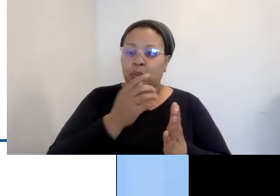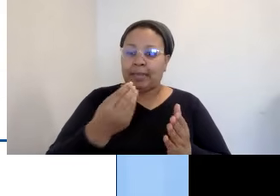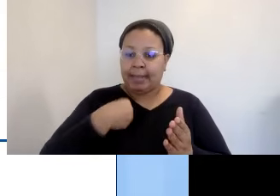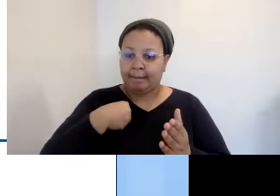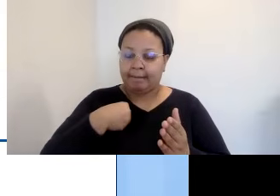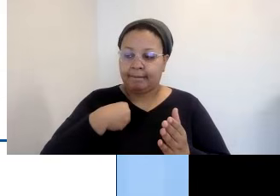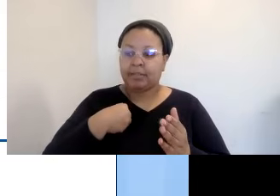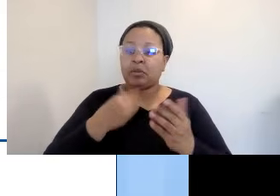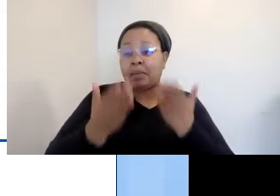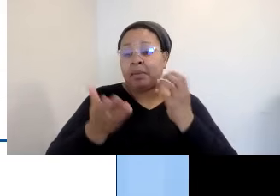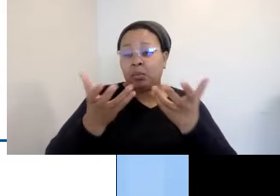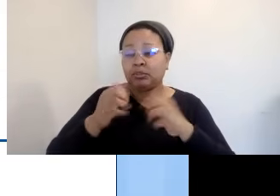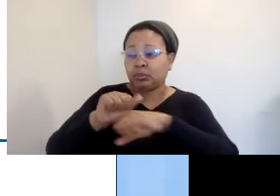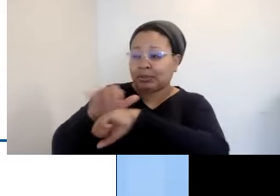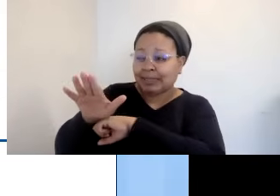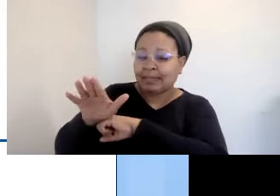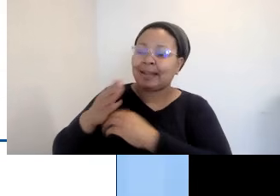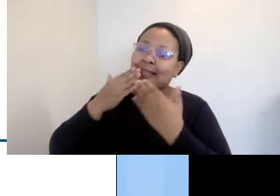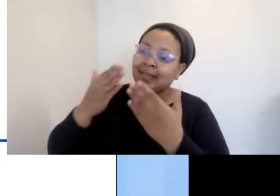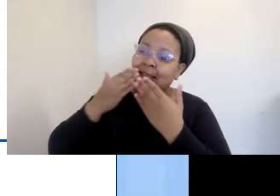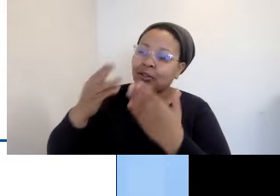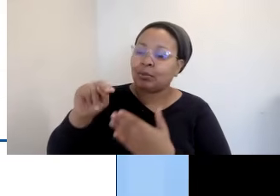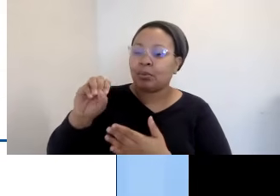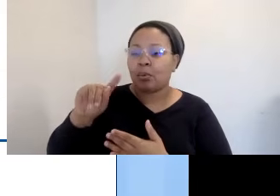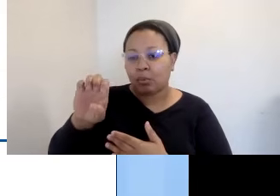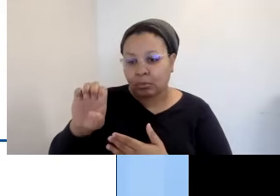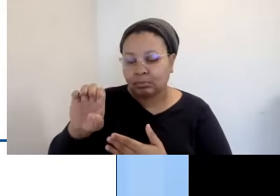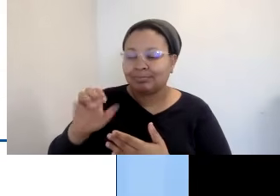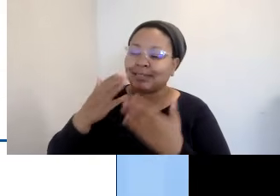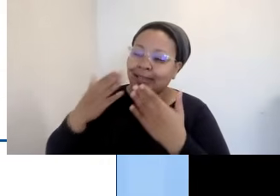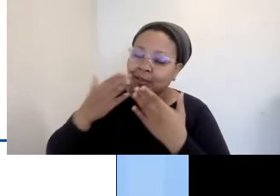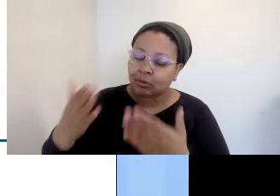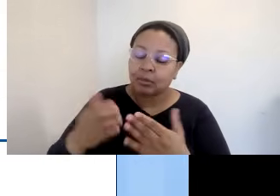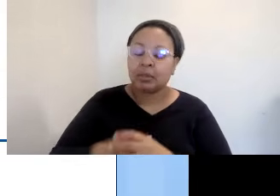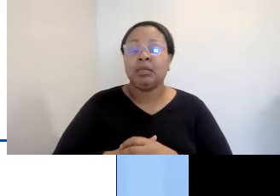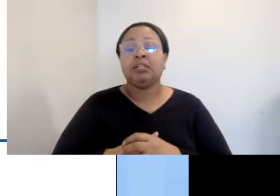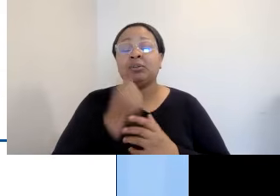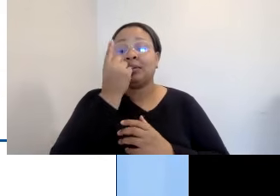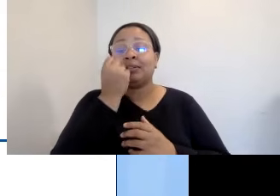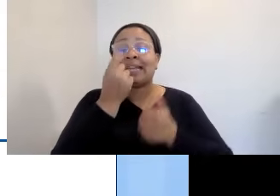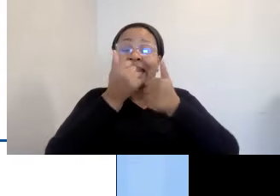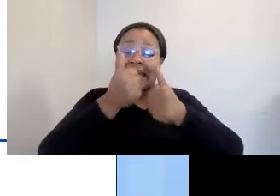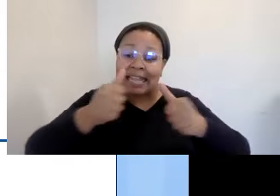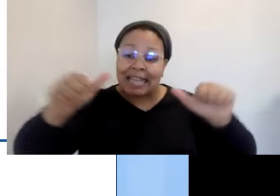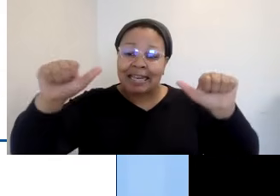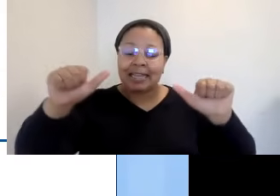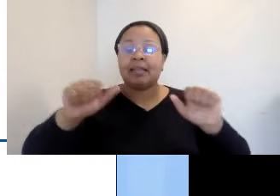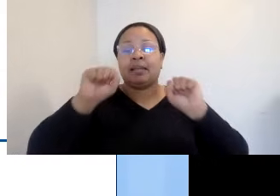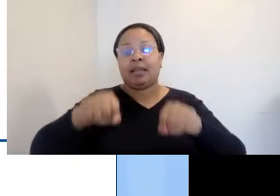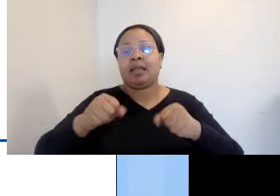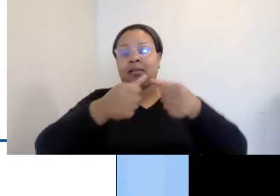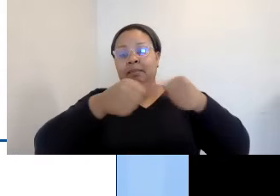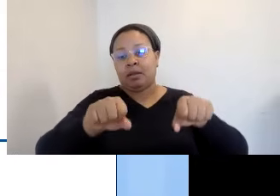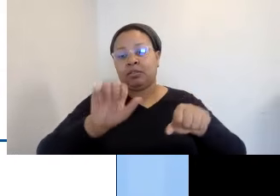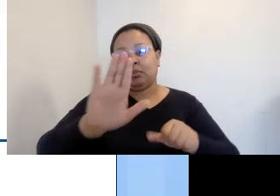or reply for an individual who contribute to your account. And I want to stress that anybody contribute to an ABLE account.